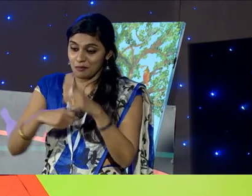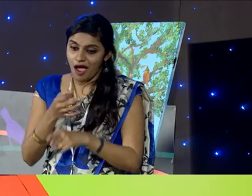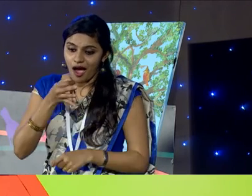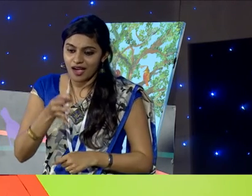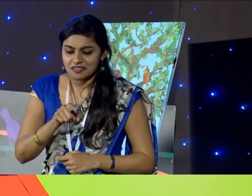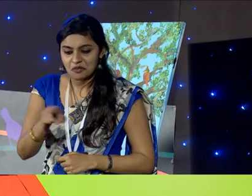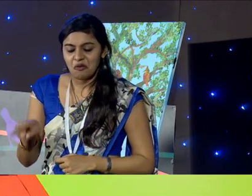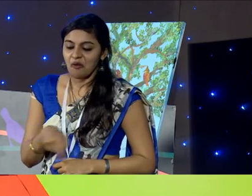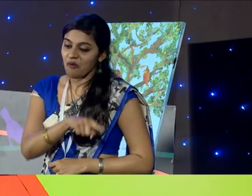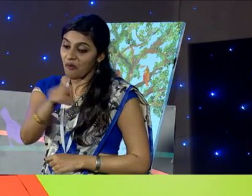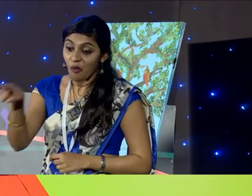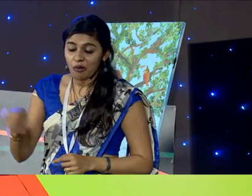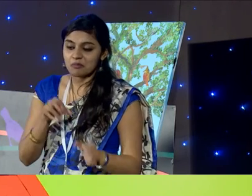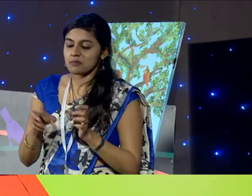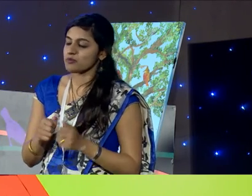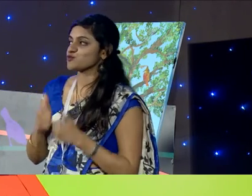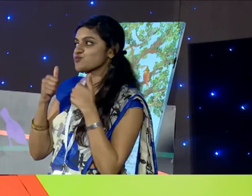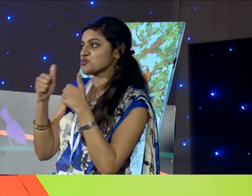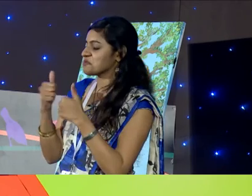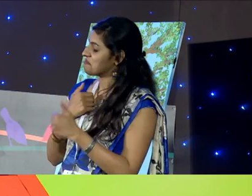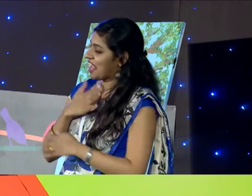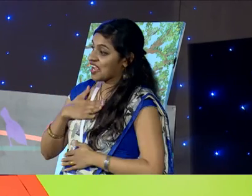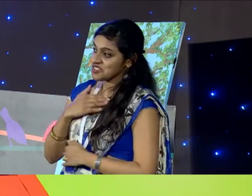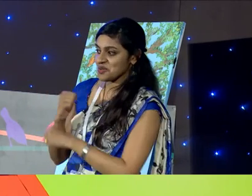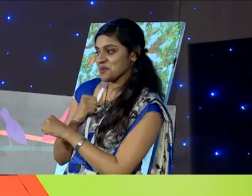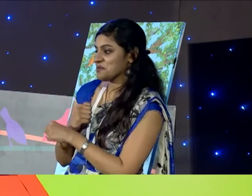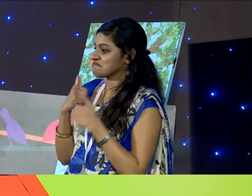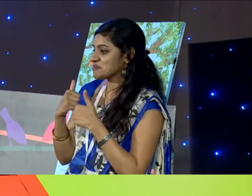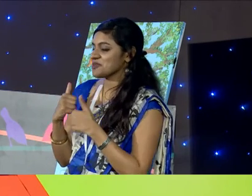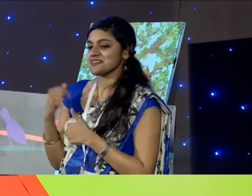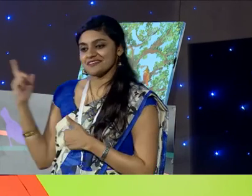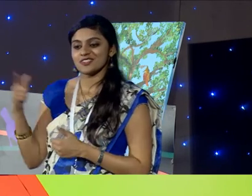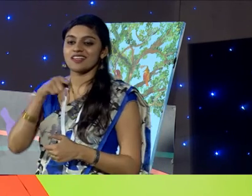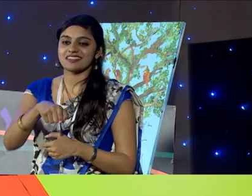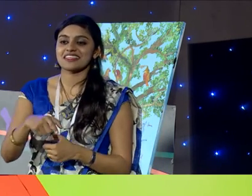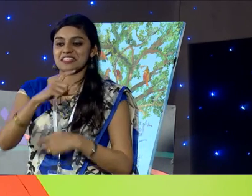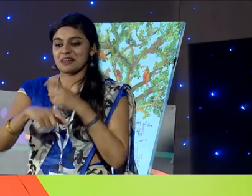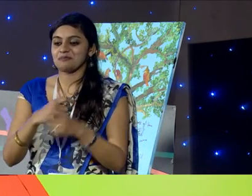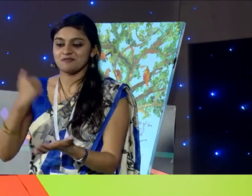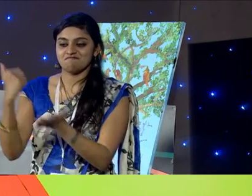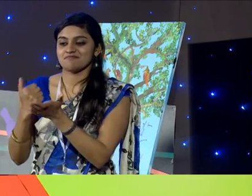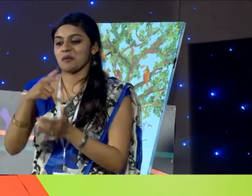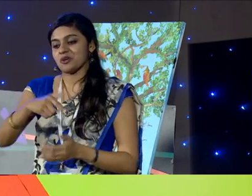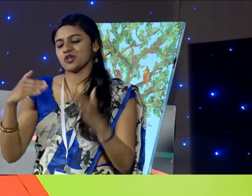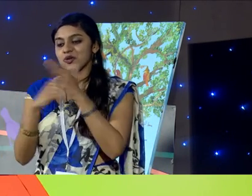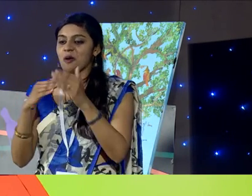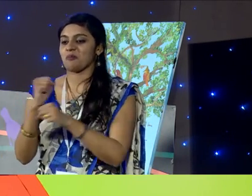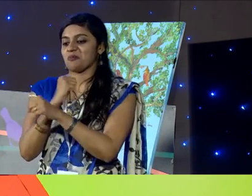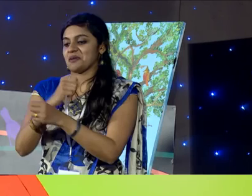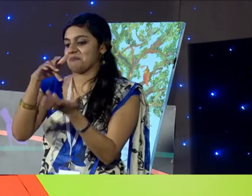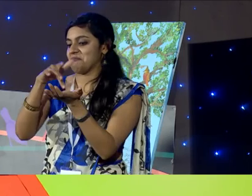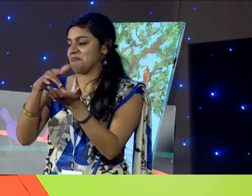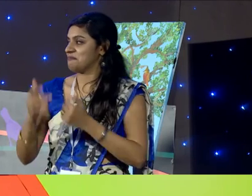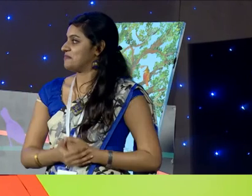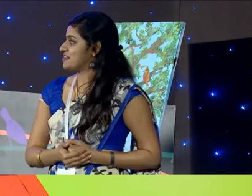proud to work for a company that did work with disabled people. So this has led to